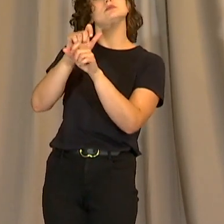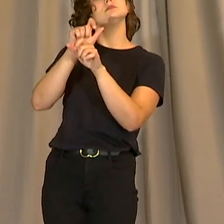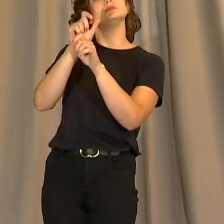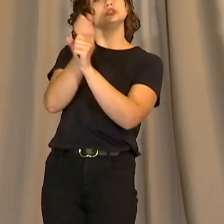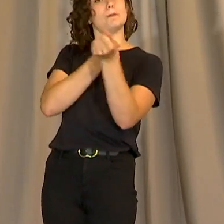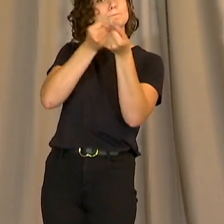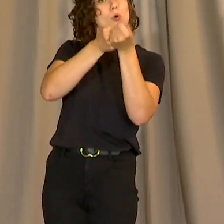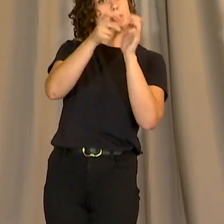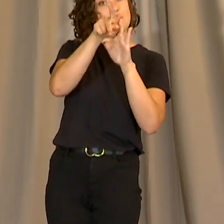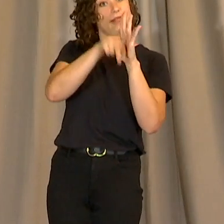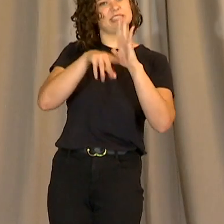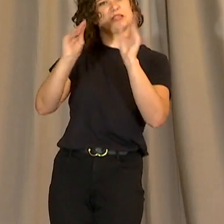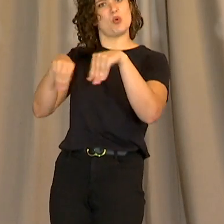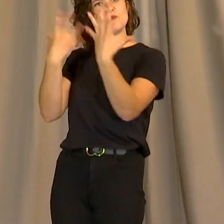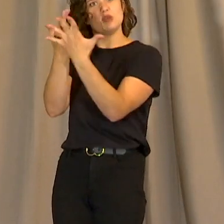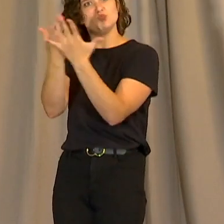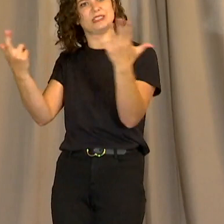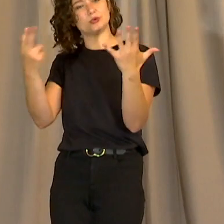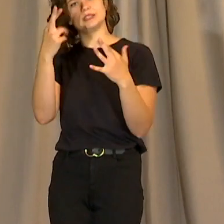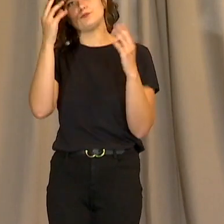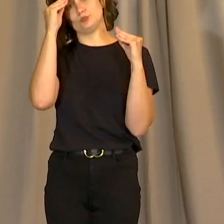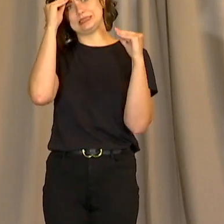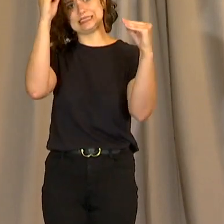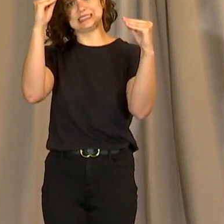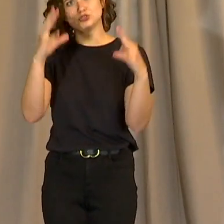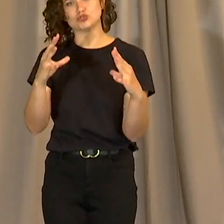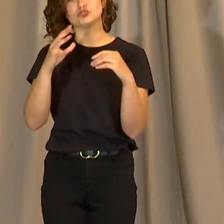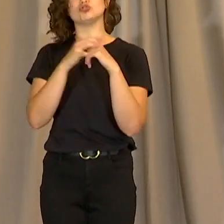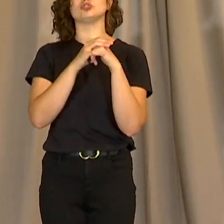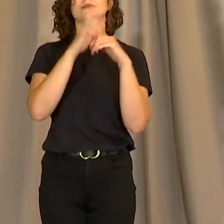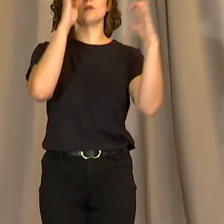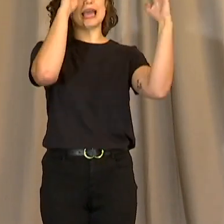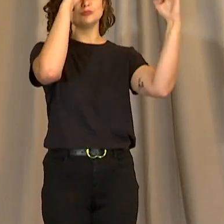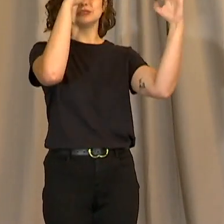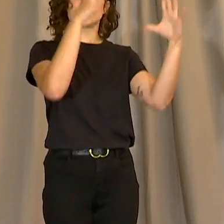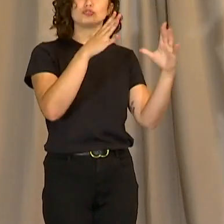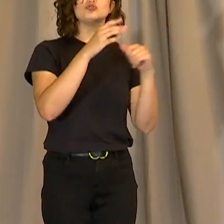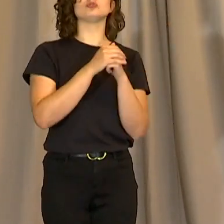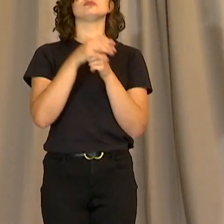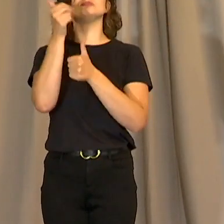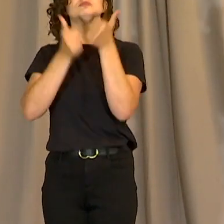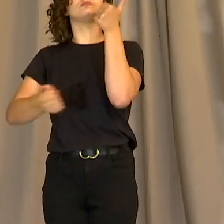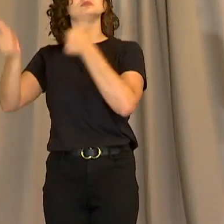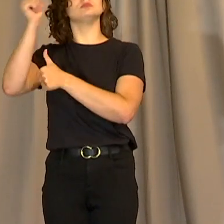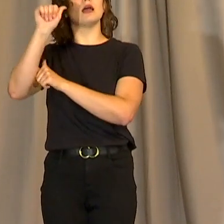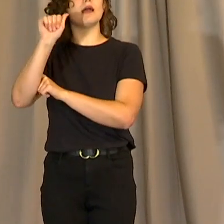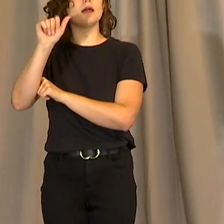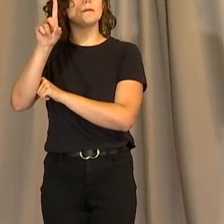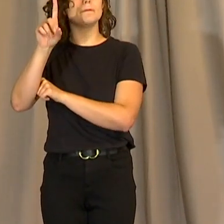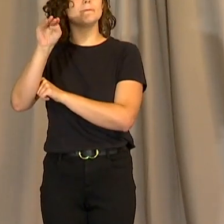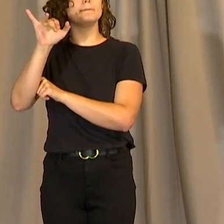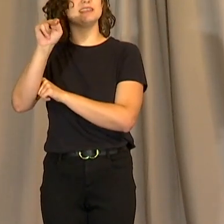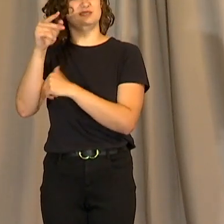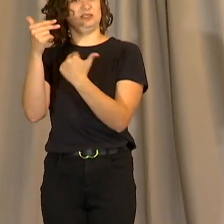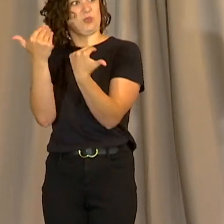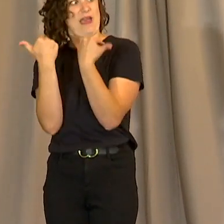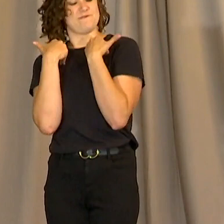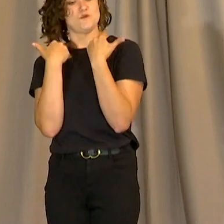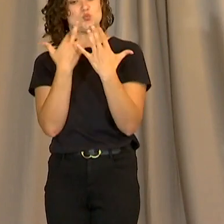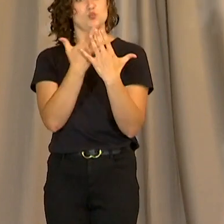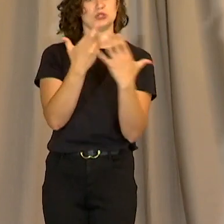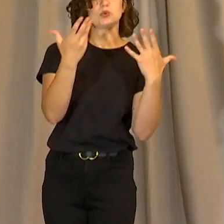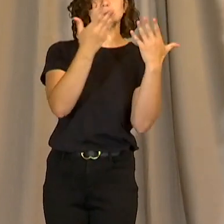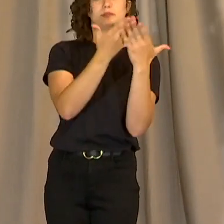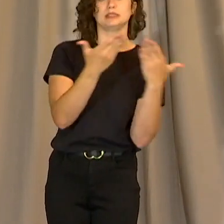those resources for teachers and for educators and for administrators to have resources and materials